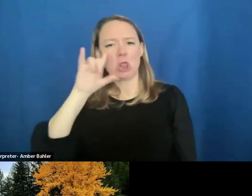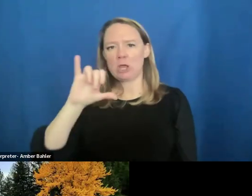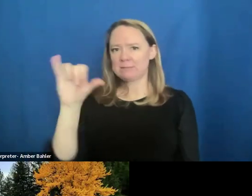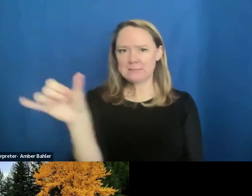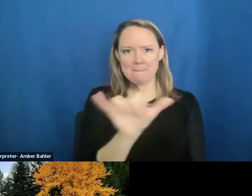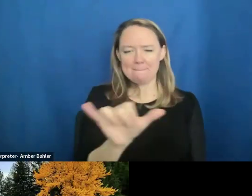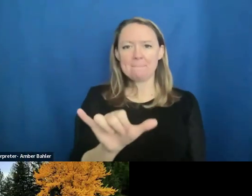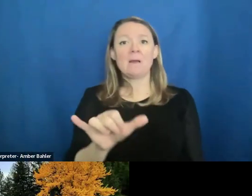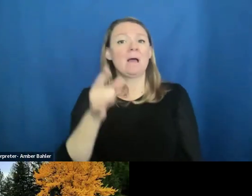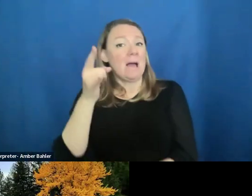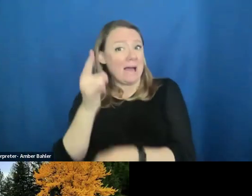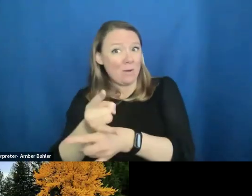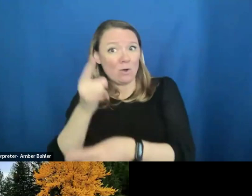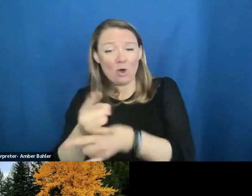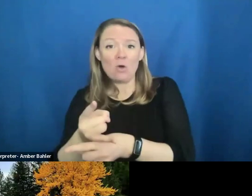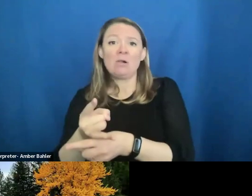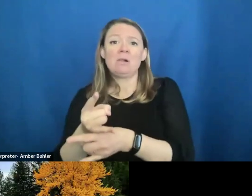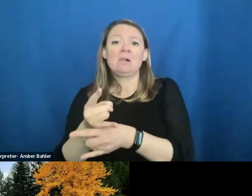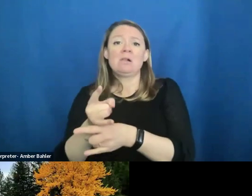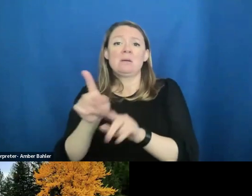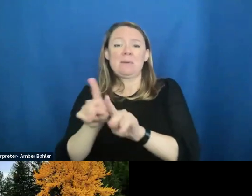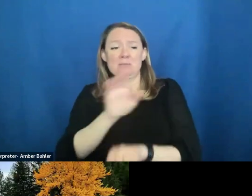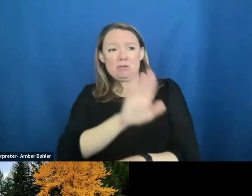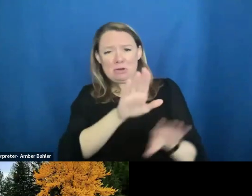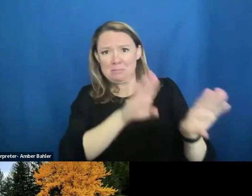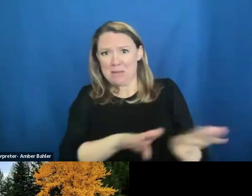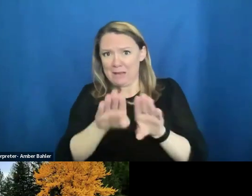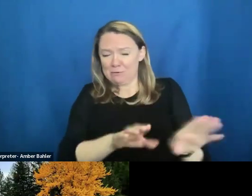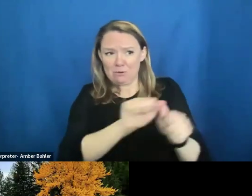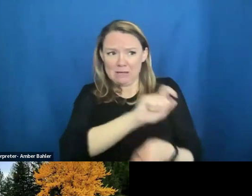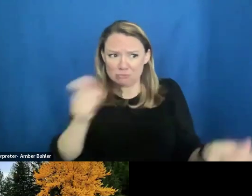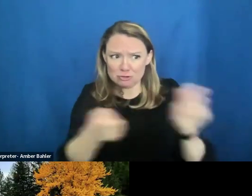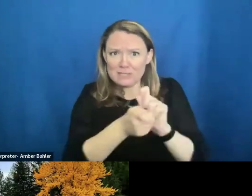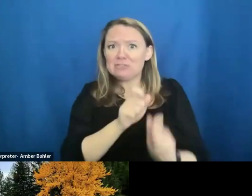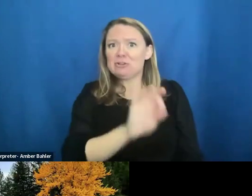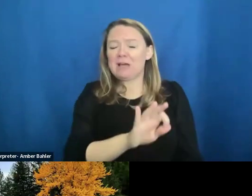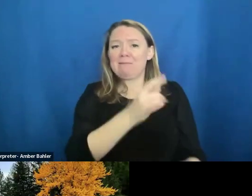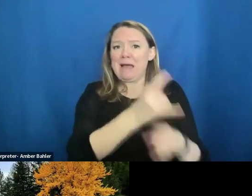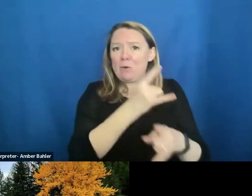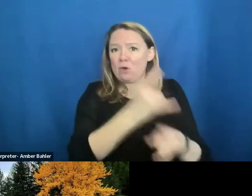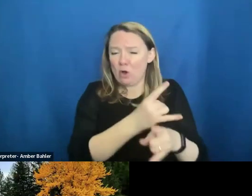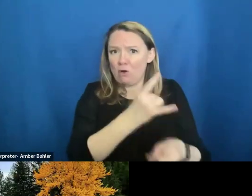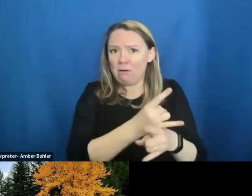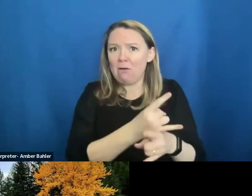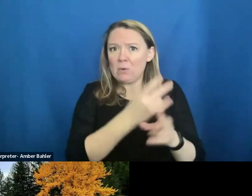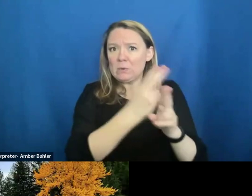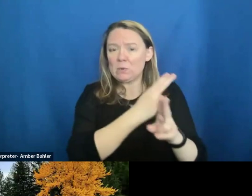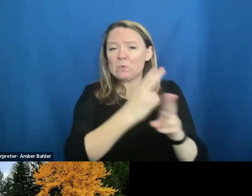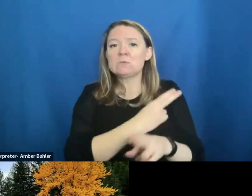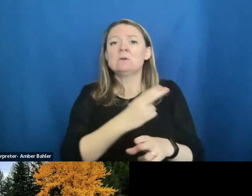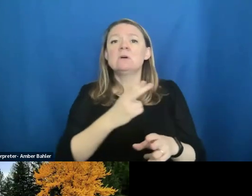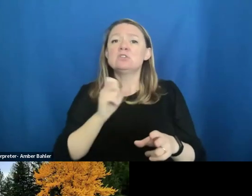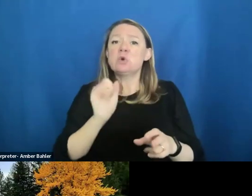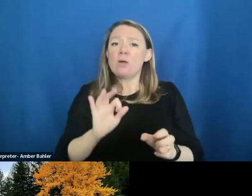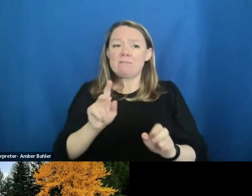know, somewhat concerningly or differently when they have alcohol use. So I think people who aren't used to seeing folks who are